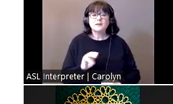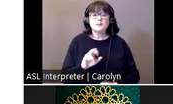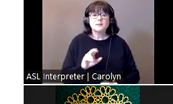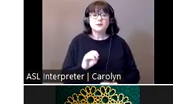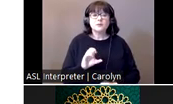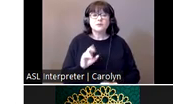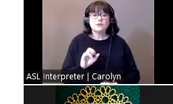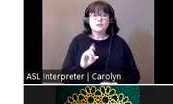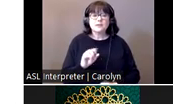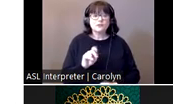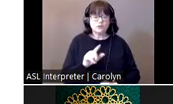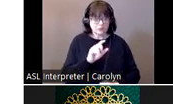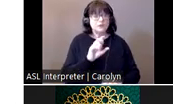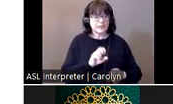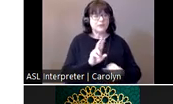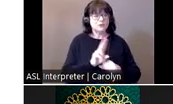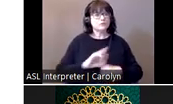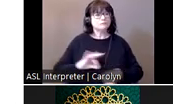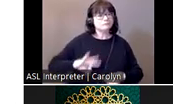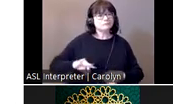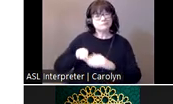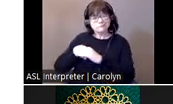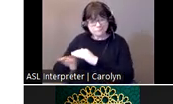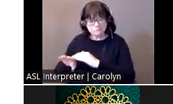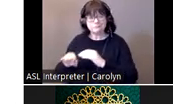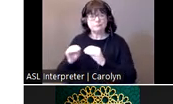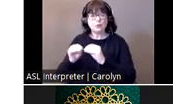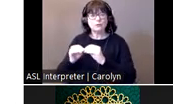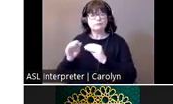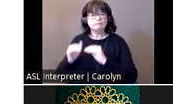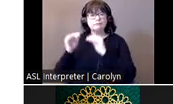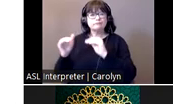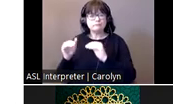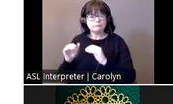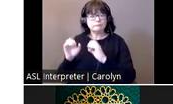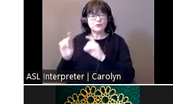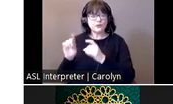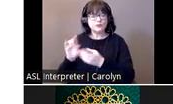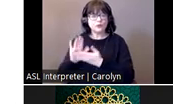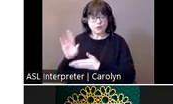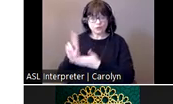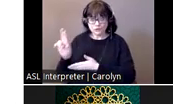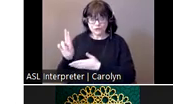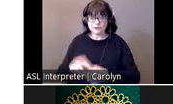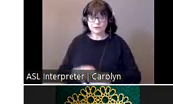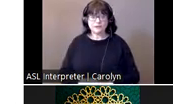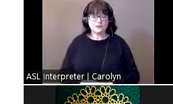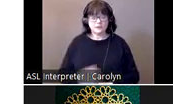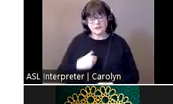education. I'm guessing that employers also do it that way too. They probably have